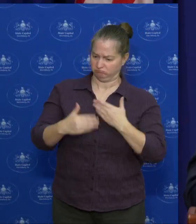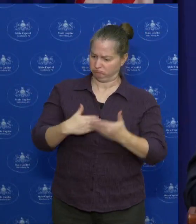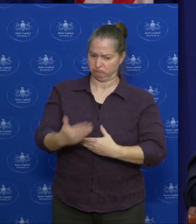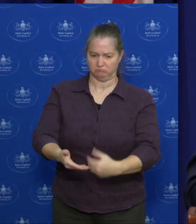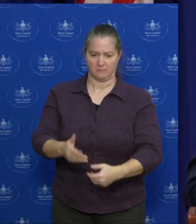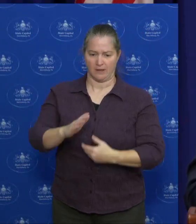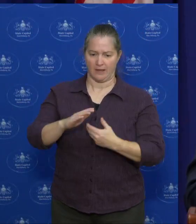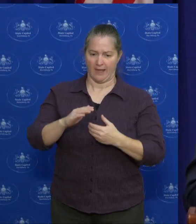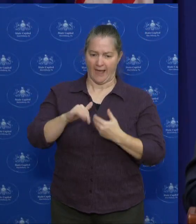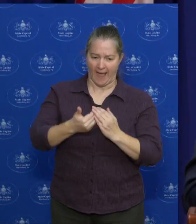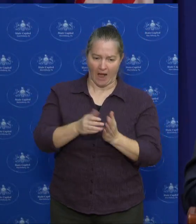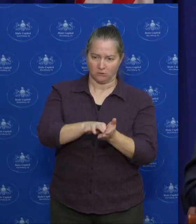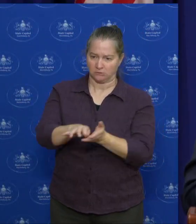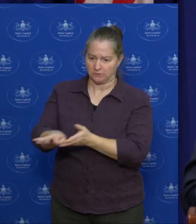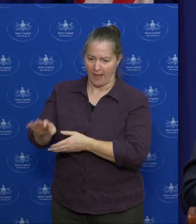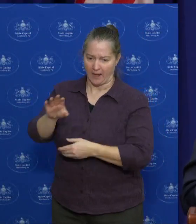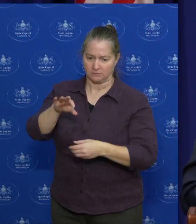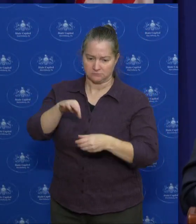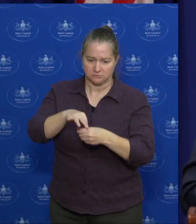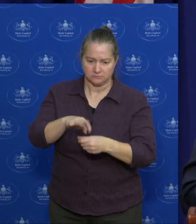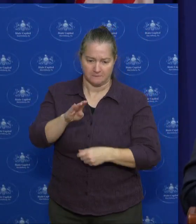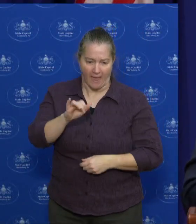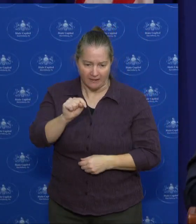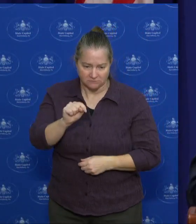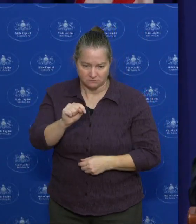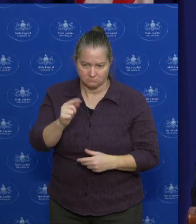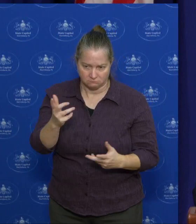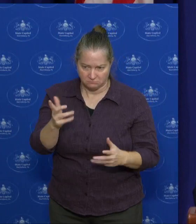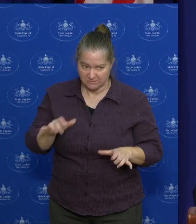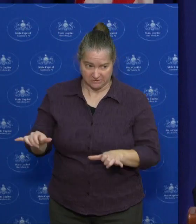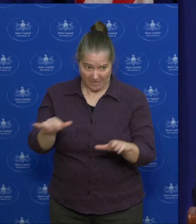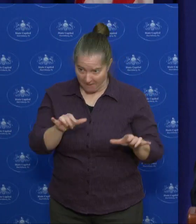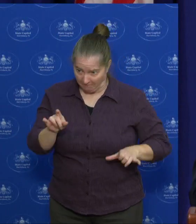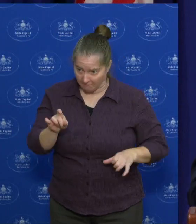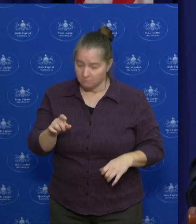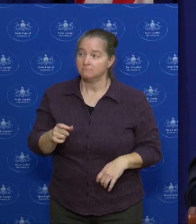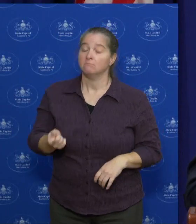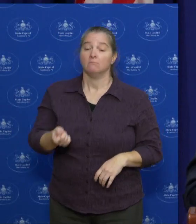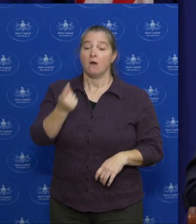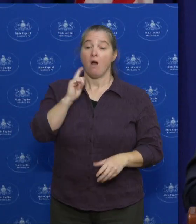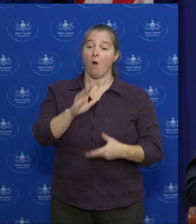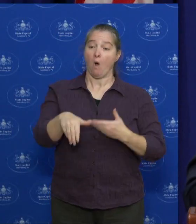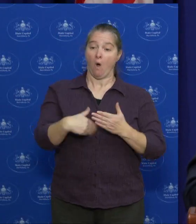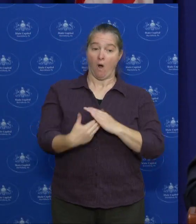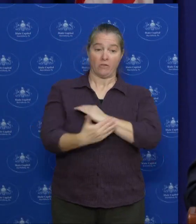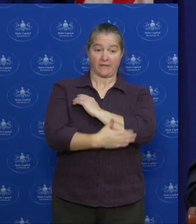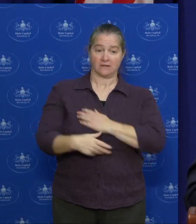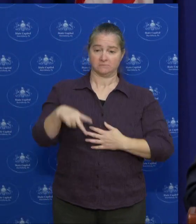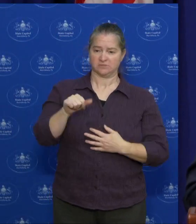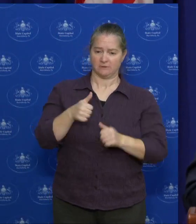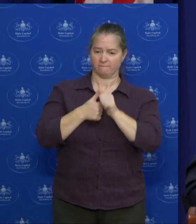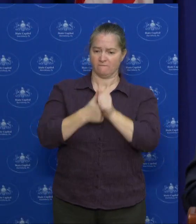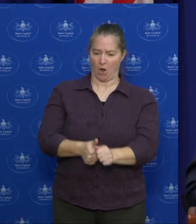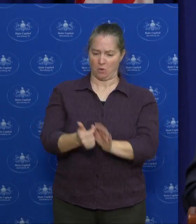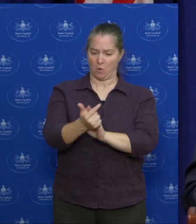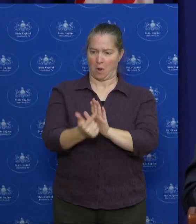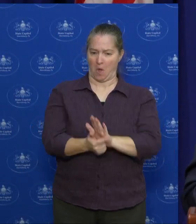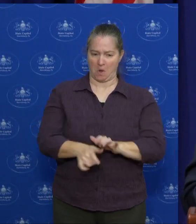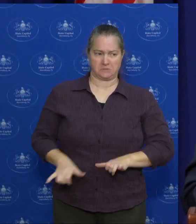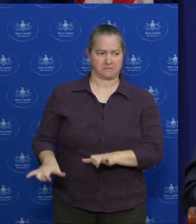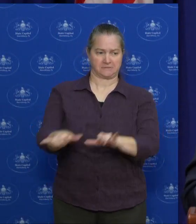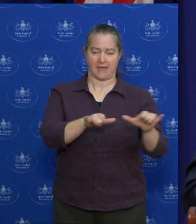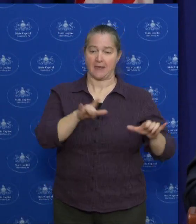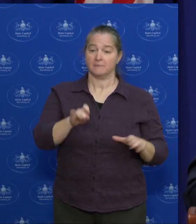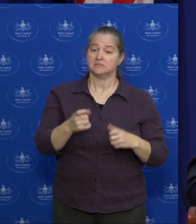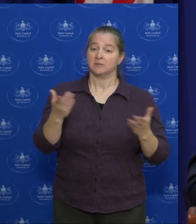county in Pennsylvania follows the same election code. But there's a lot of flexibility, since elections are really run at the county level